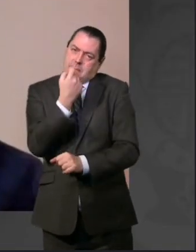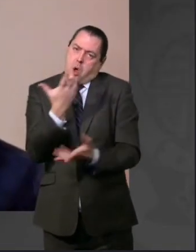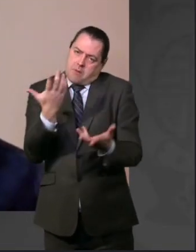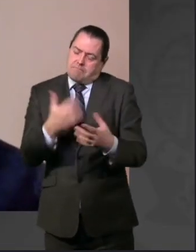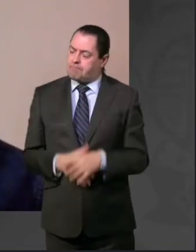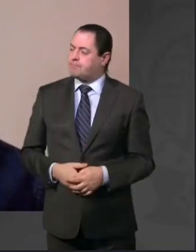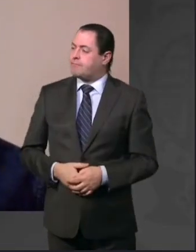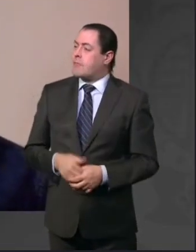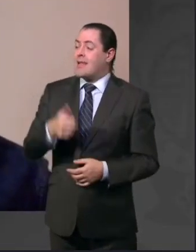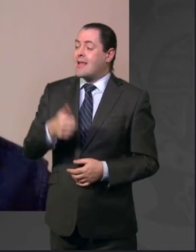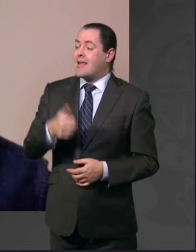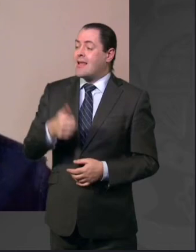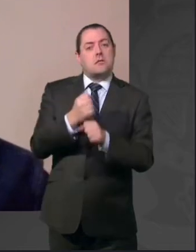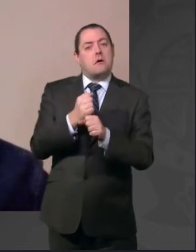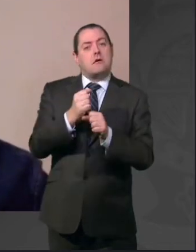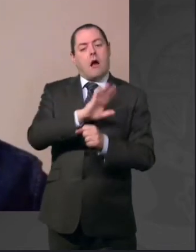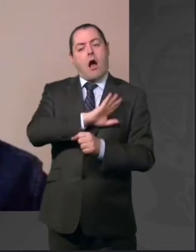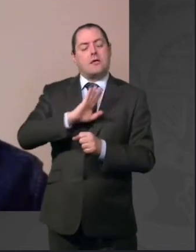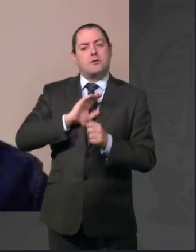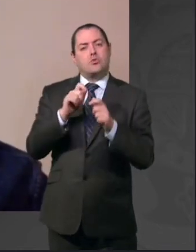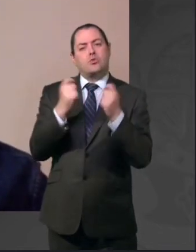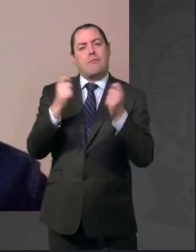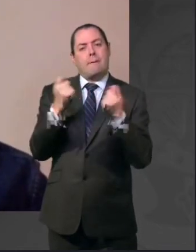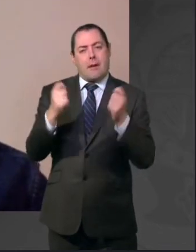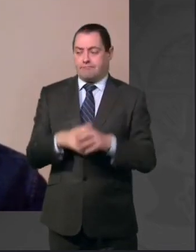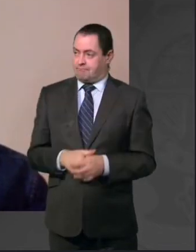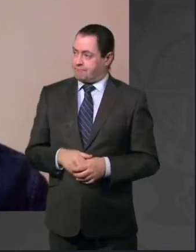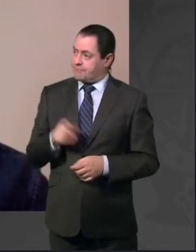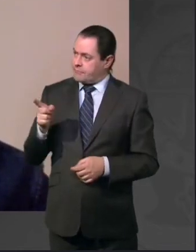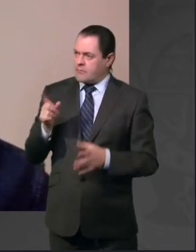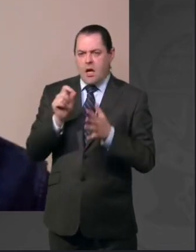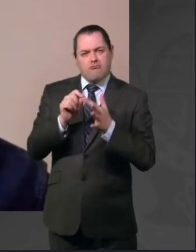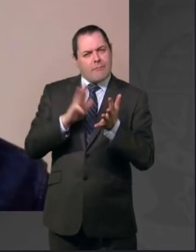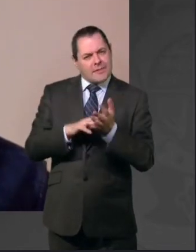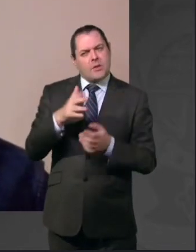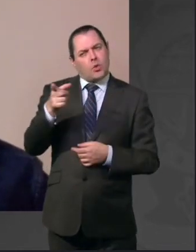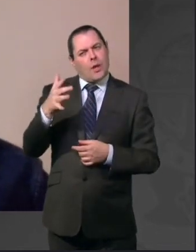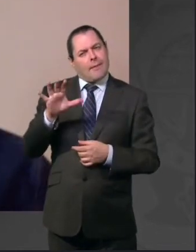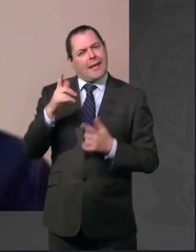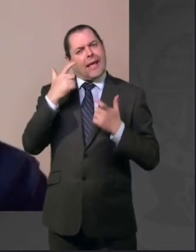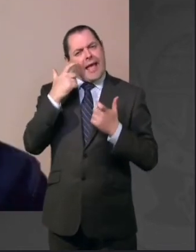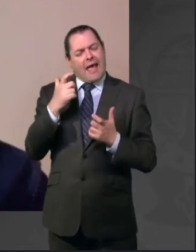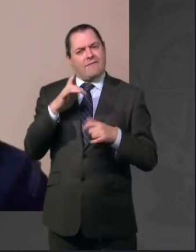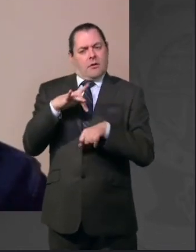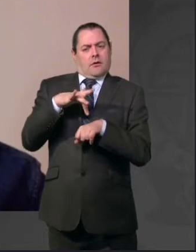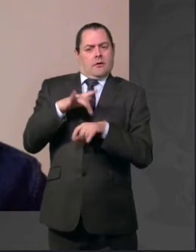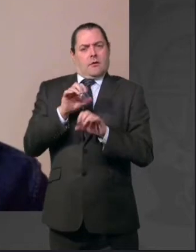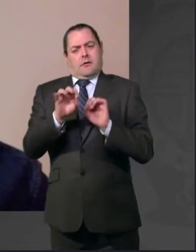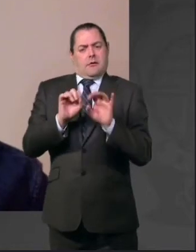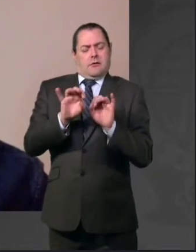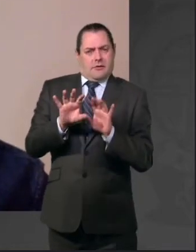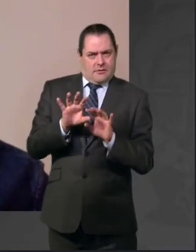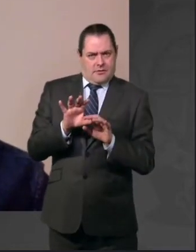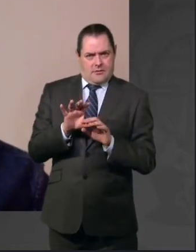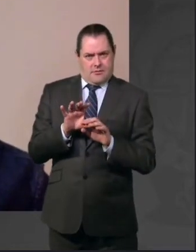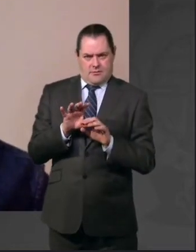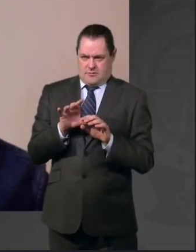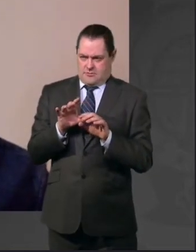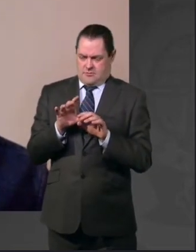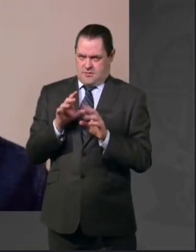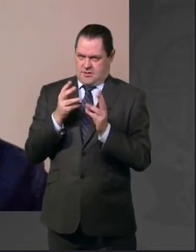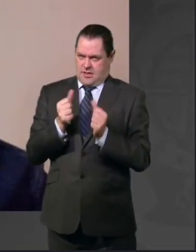you've struck quite a cautious note, but at the same time, people are going to look at the vaccination figures and think, well, you know, if we vaccinate all the vulnerable people